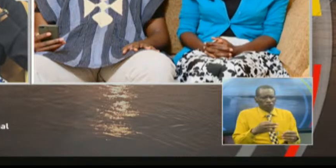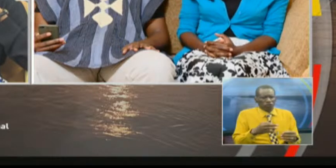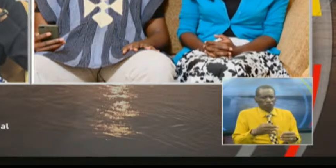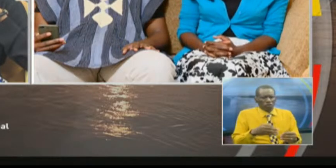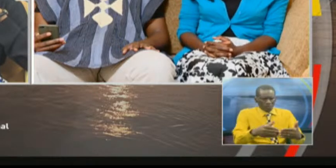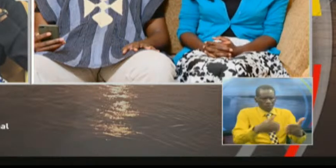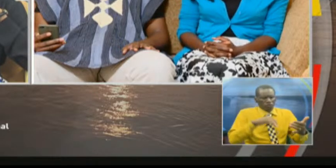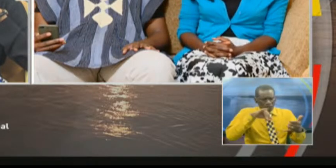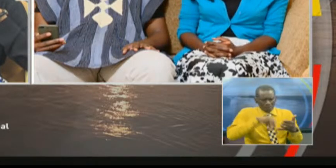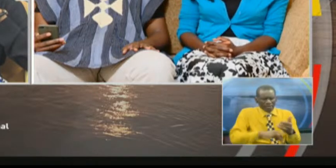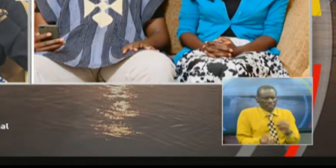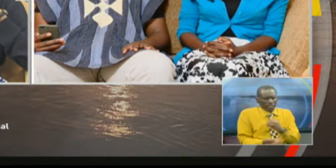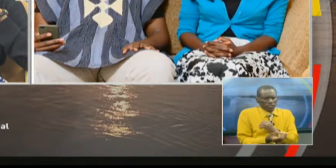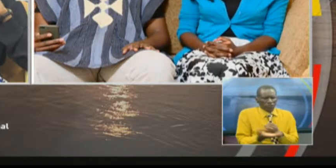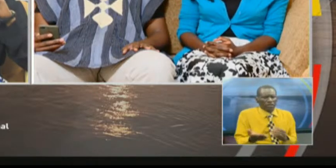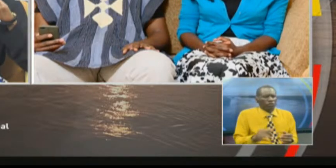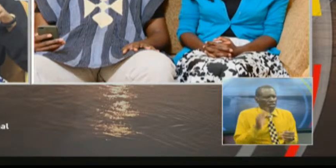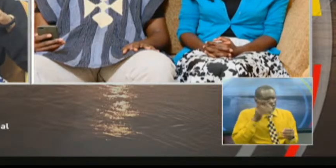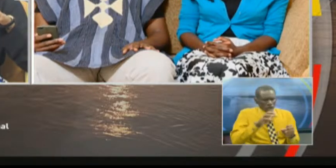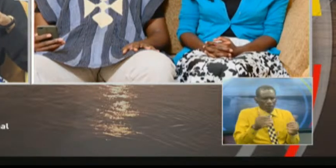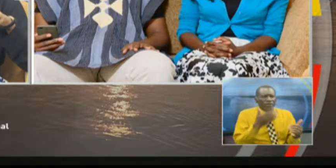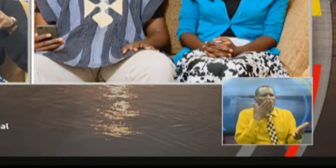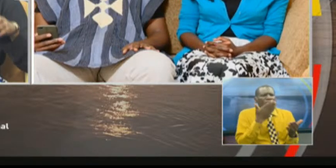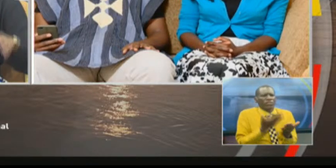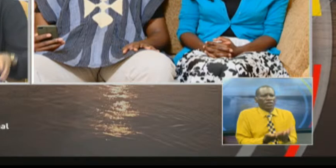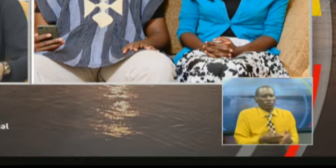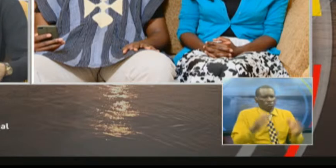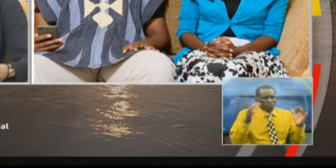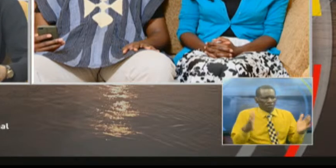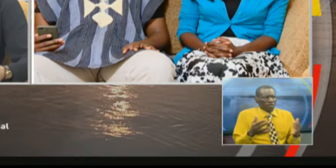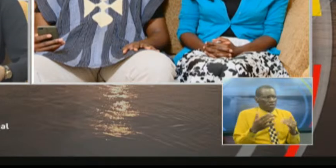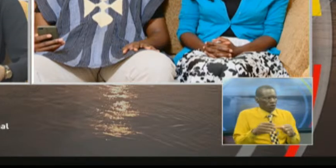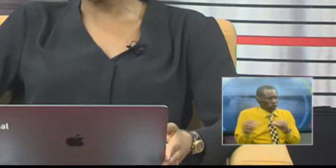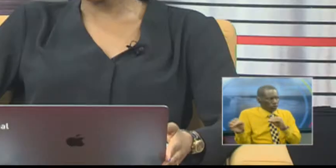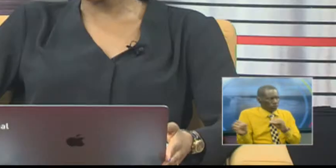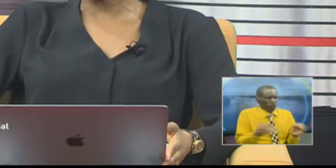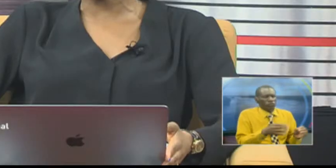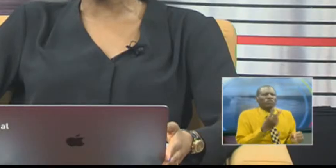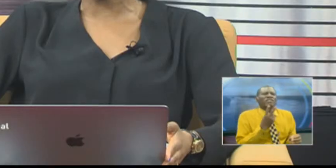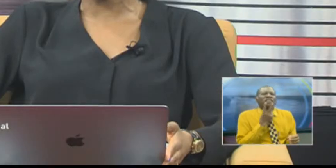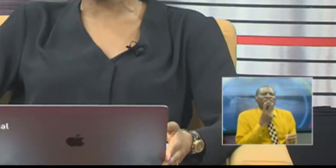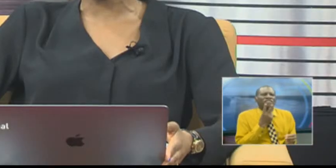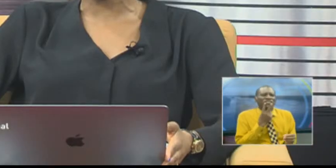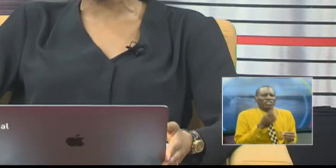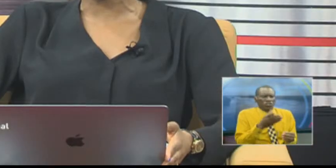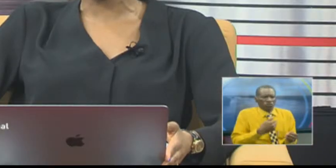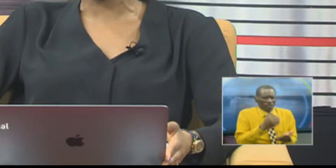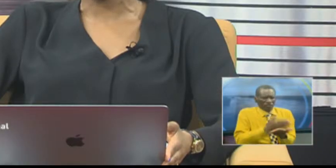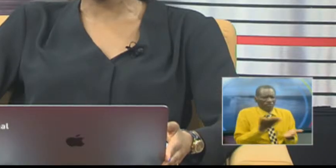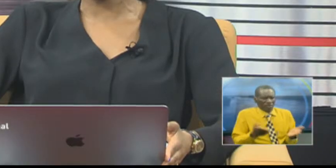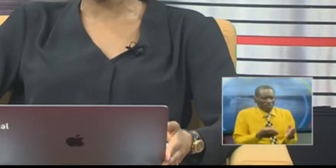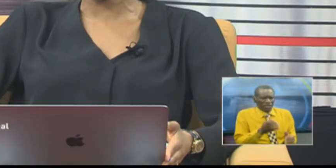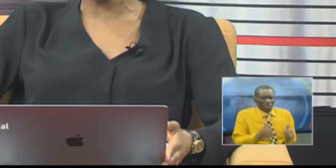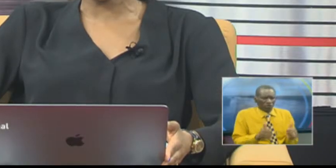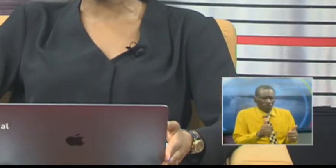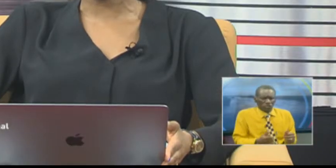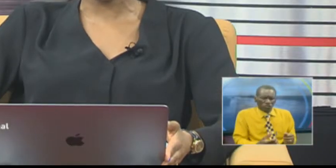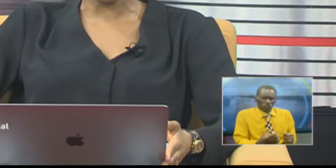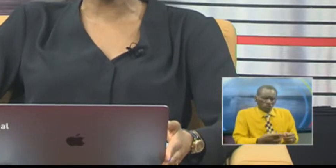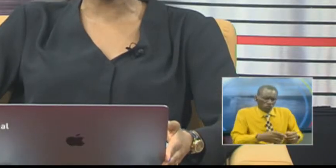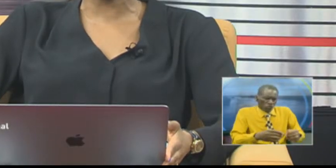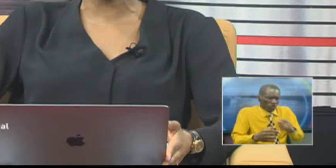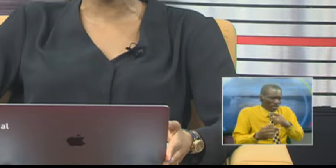counseling. Okay, we hear you. Thank you. And over to Elvis. Is it something that you pursued, you and your